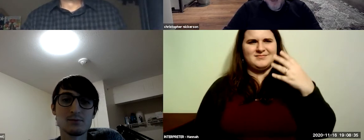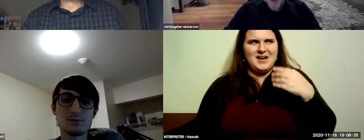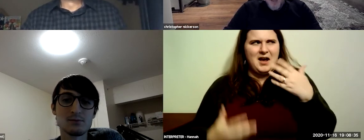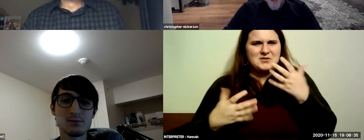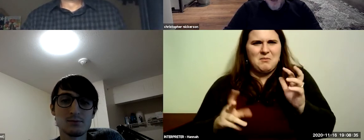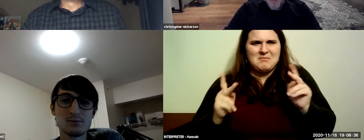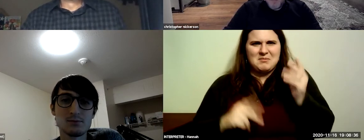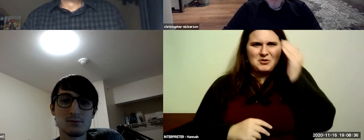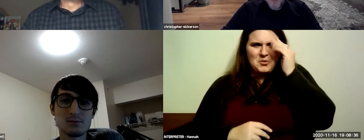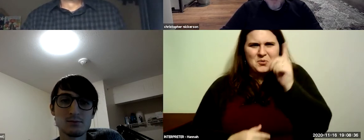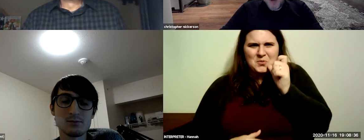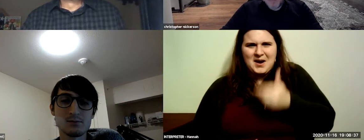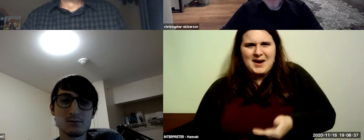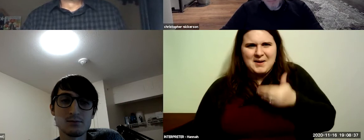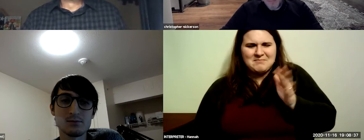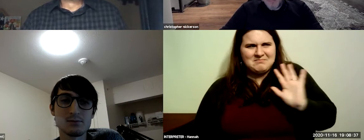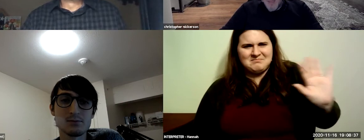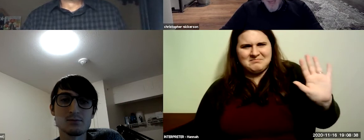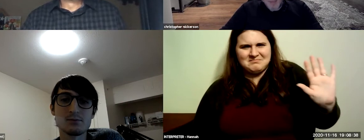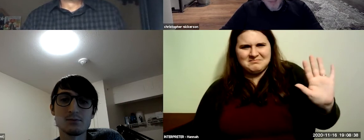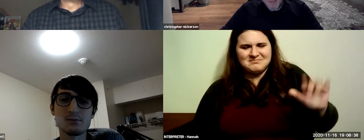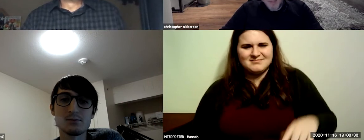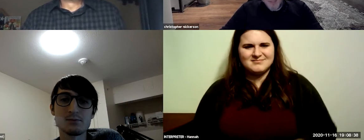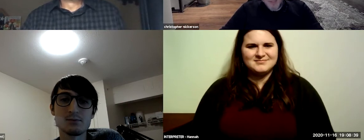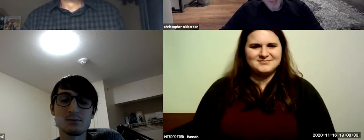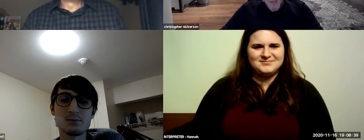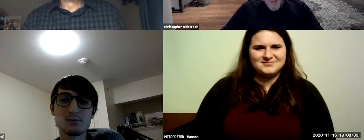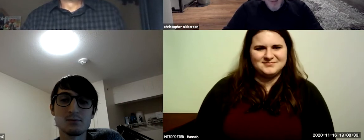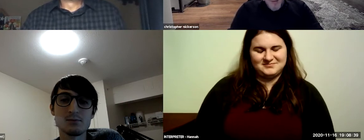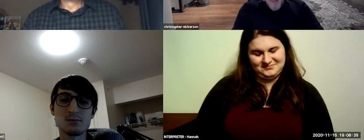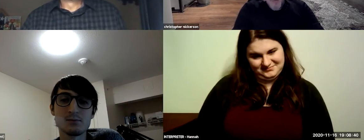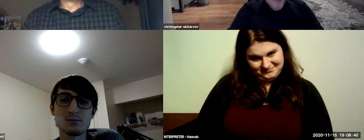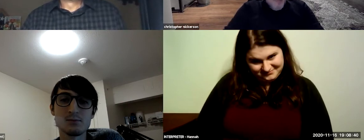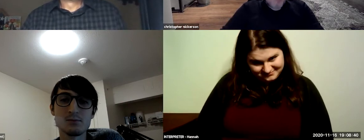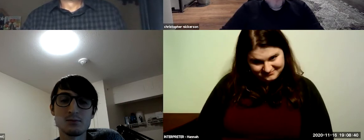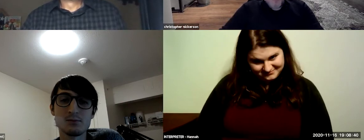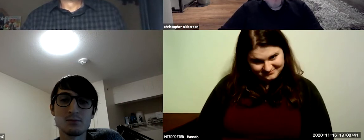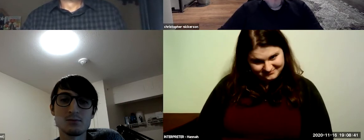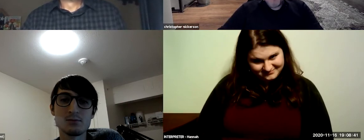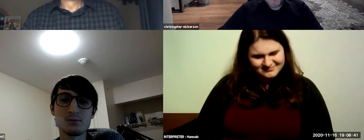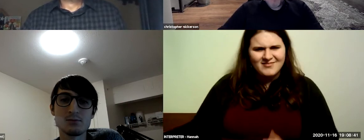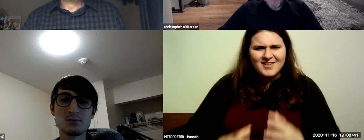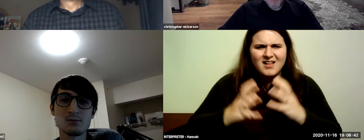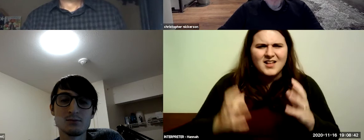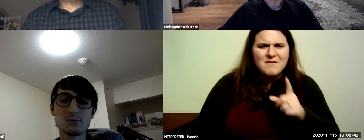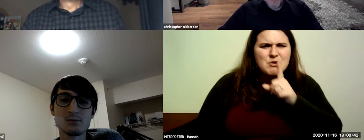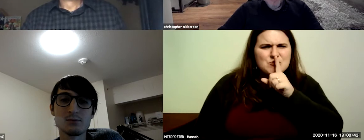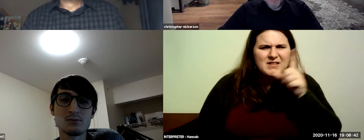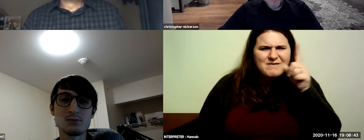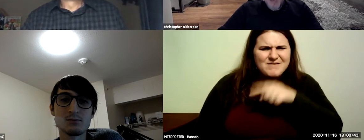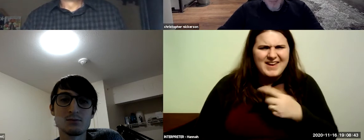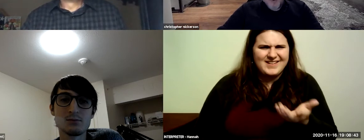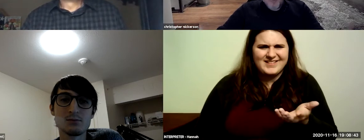say right. hi. But yeah, it's just a lot of it's really fake and I'm used to living in the